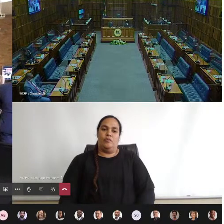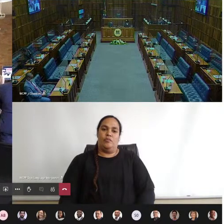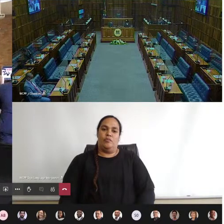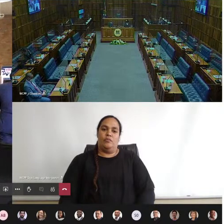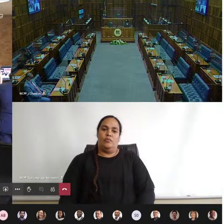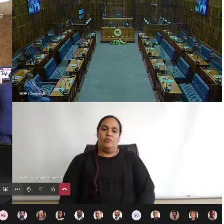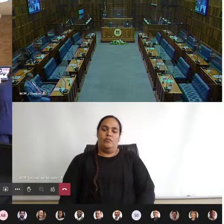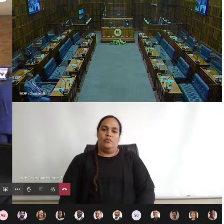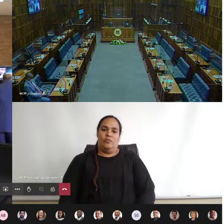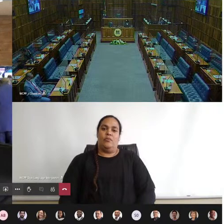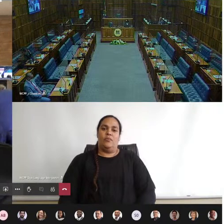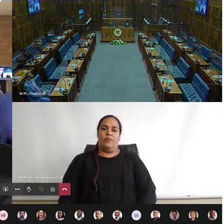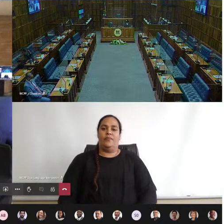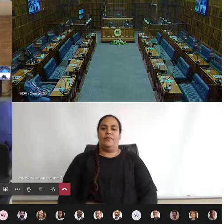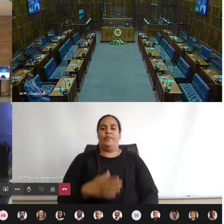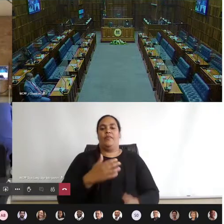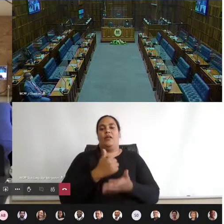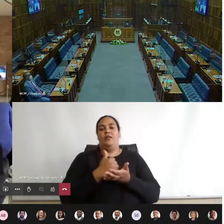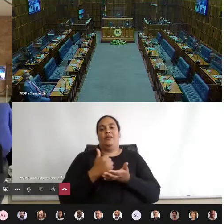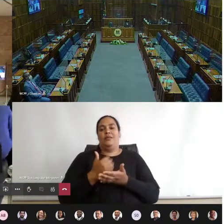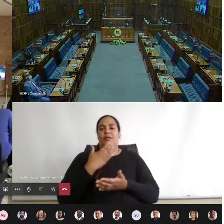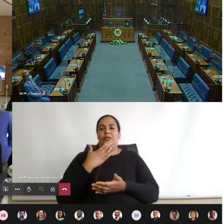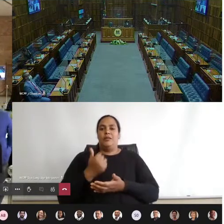May please be seated.